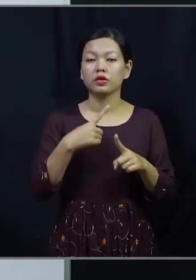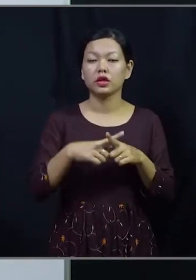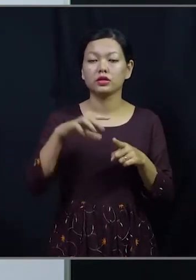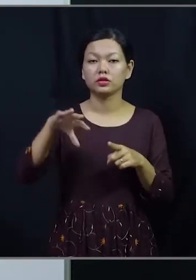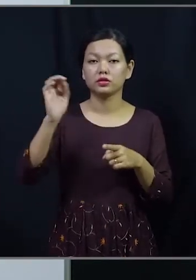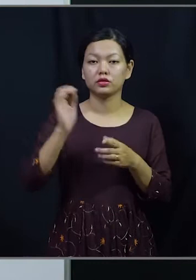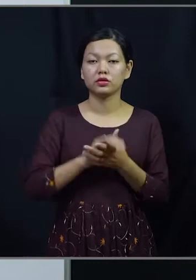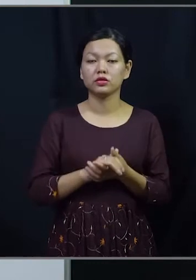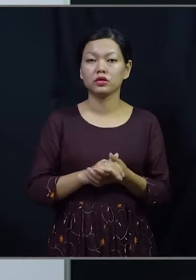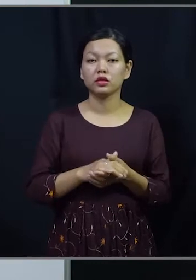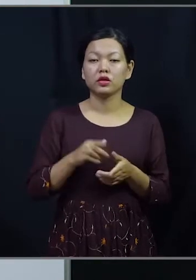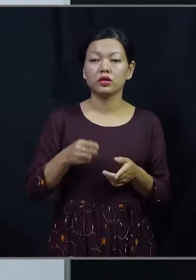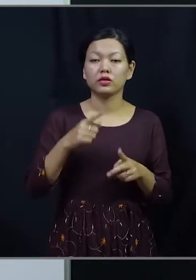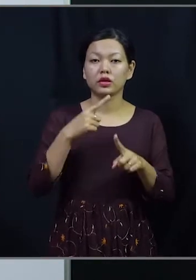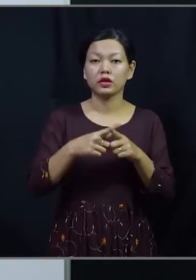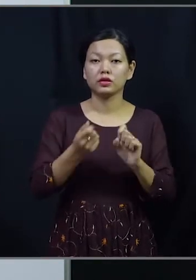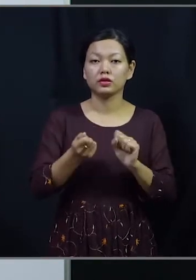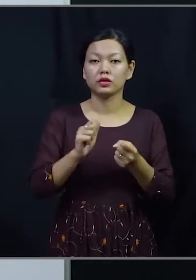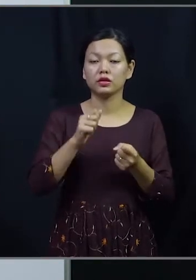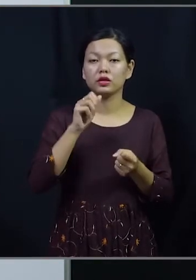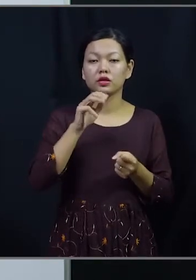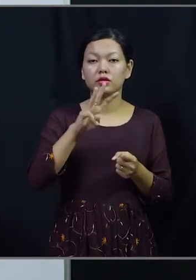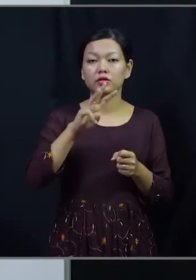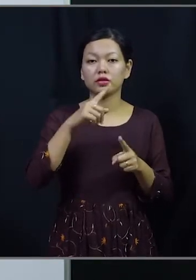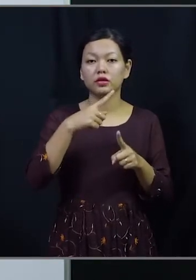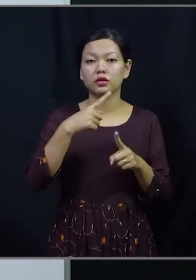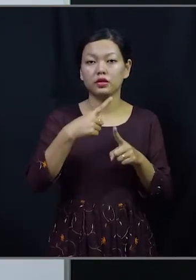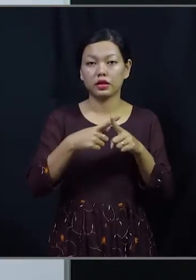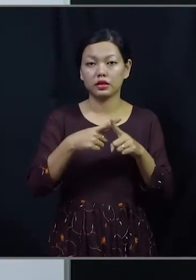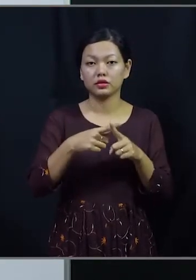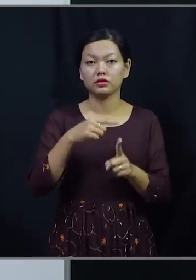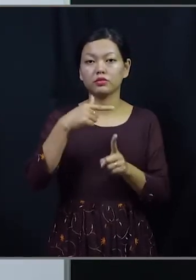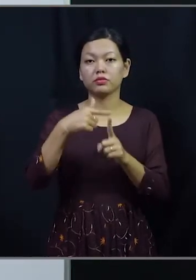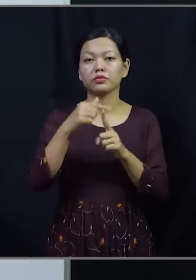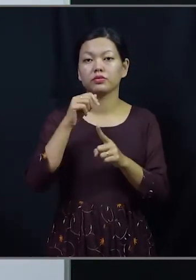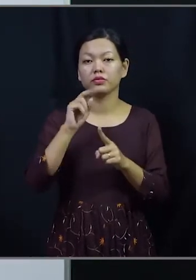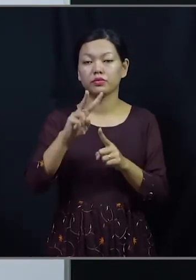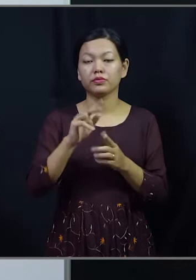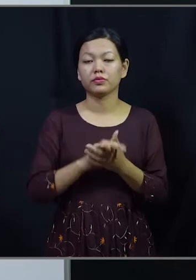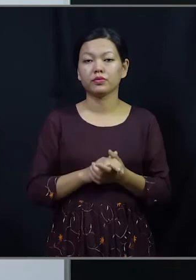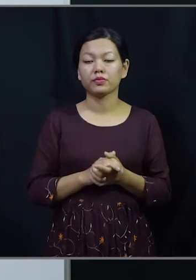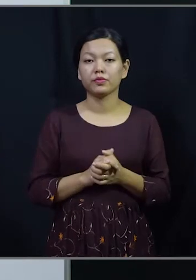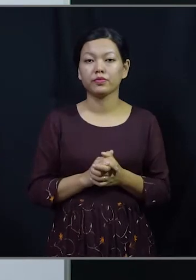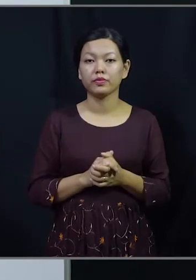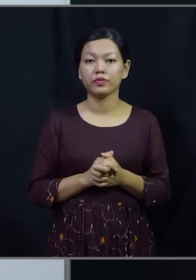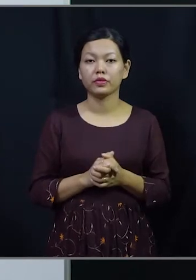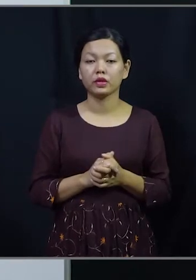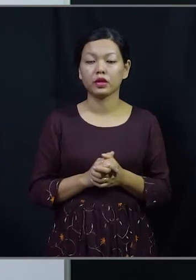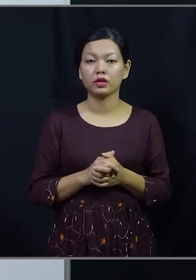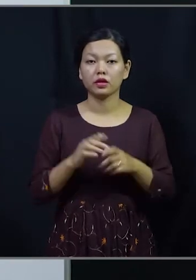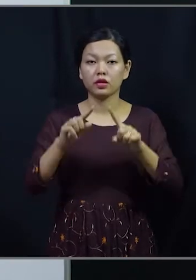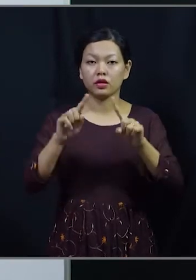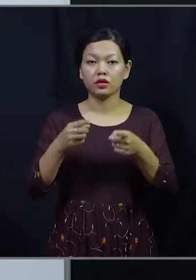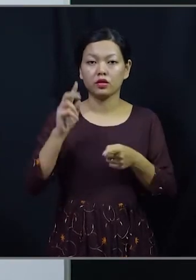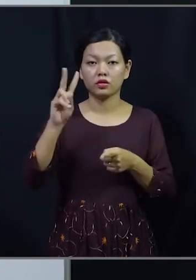So in place of x we have 3x plus 2, right? So you replace x with 3x plus 2 here. Then this will be 3x plus 2